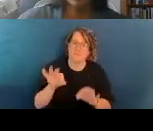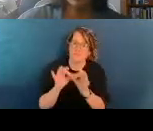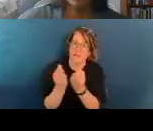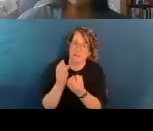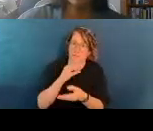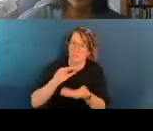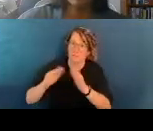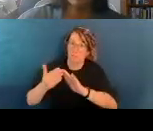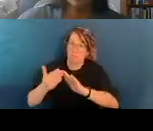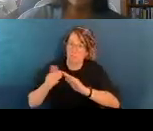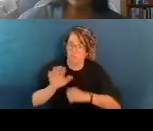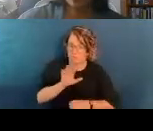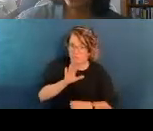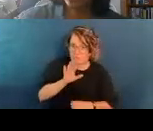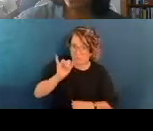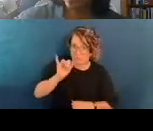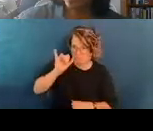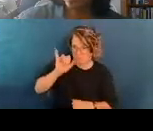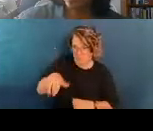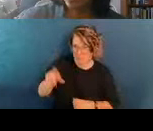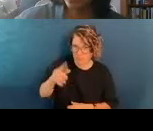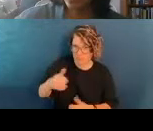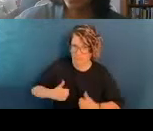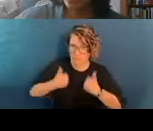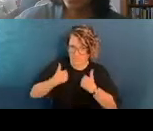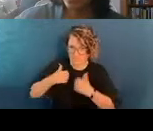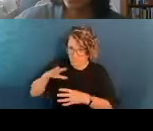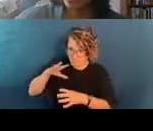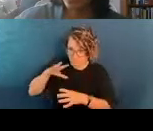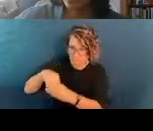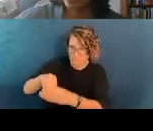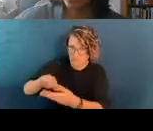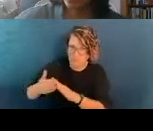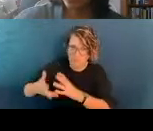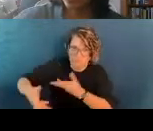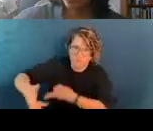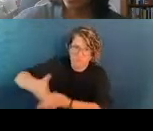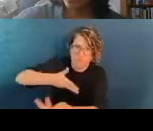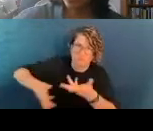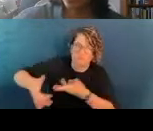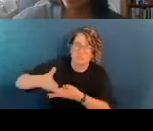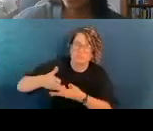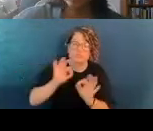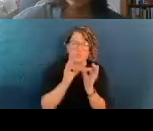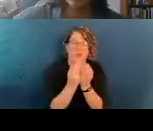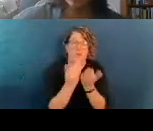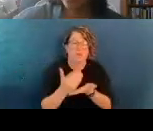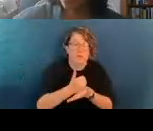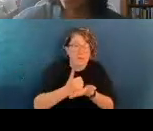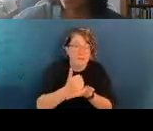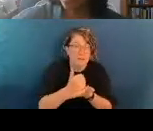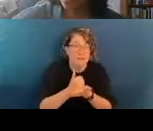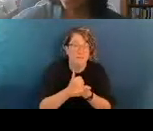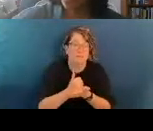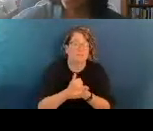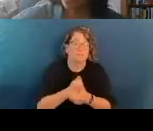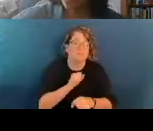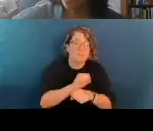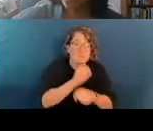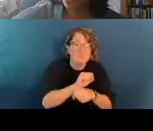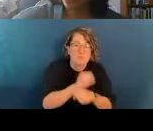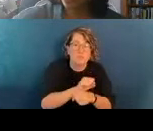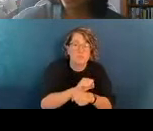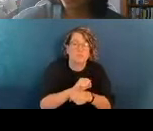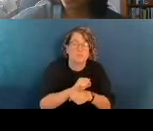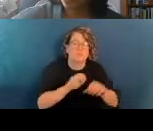which they live. Determinants of well-being such as family income and employment, things like